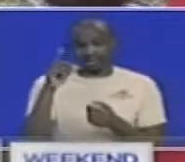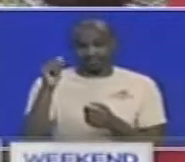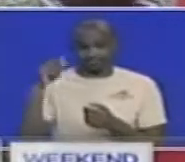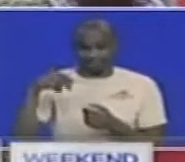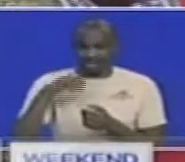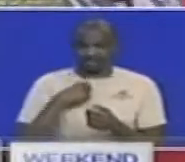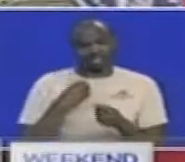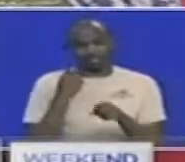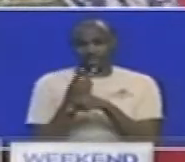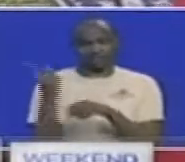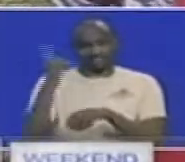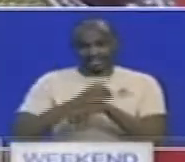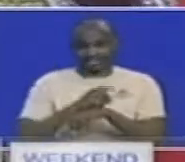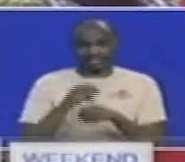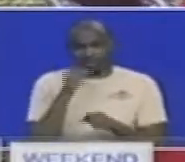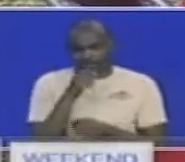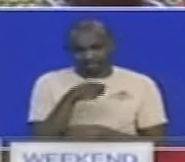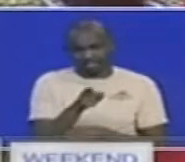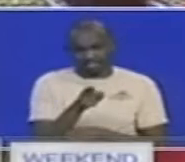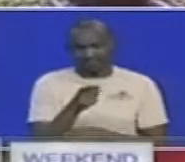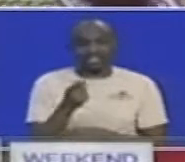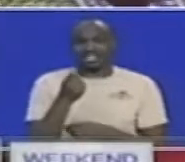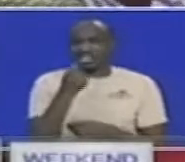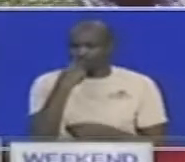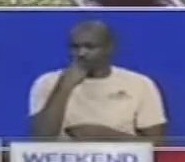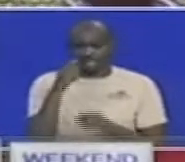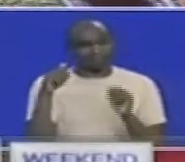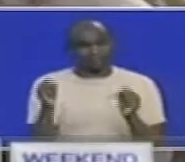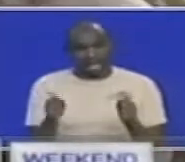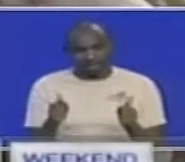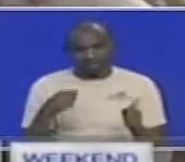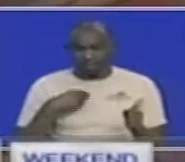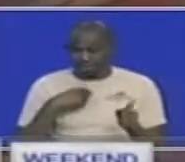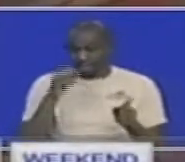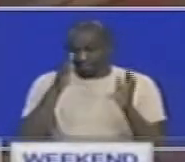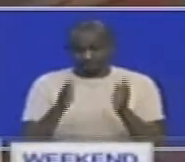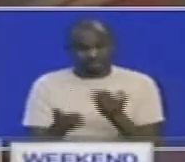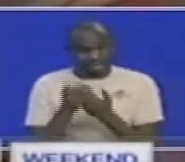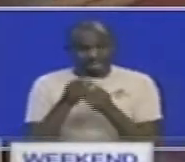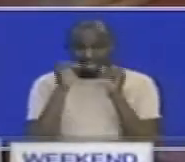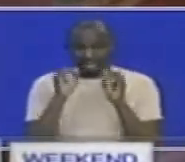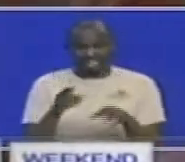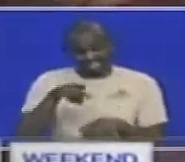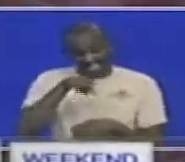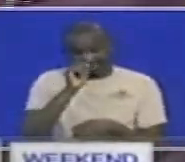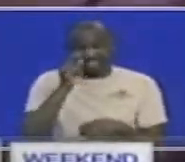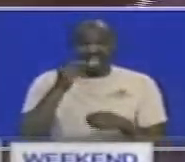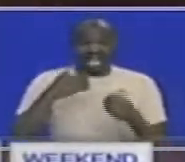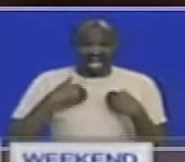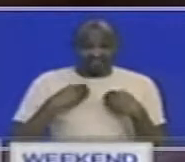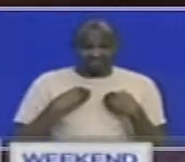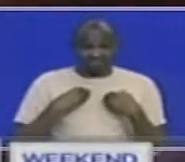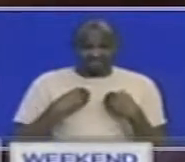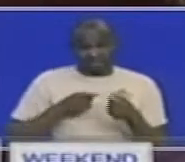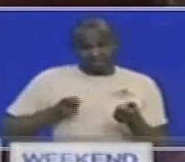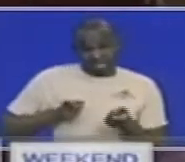12-day-old baby. The baby has not been immunized nor attended to by any medic. Salfa herself does not have enough milk for